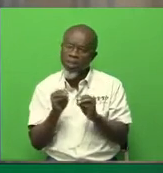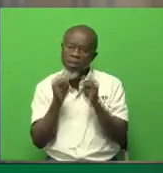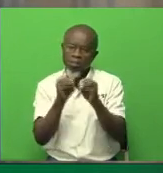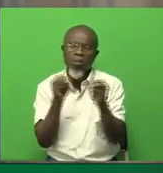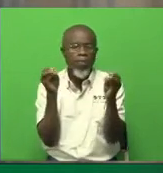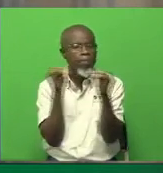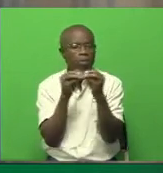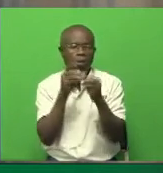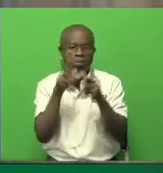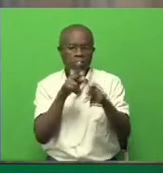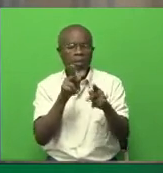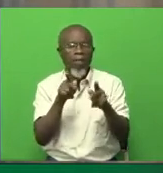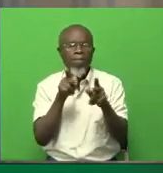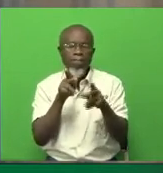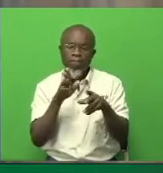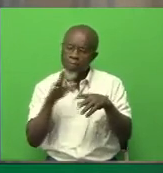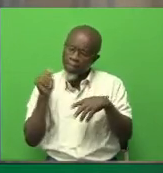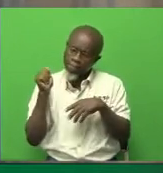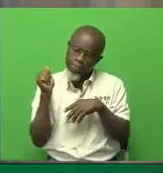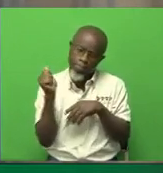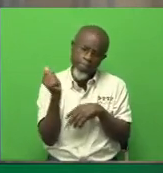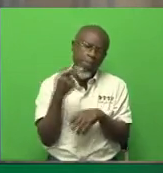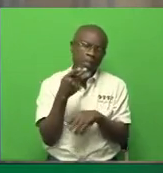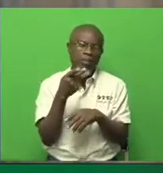people back to well